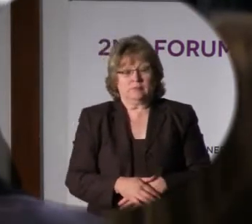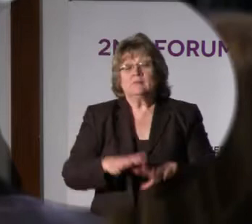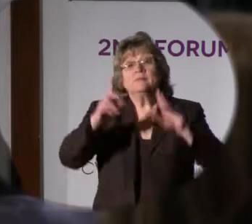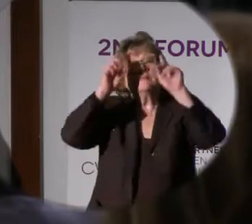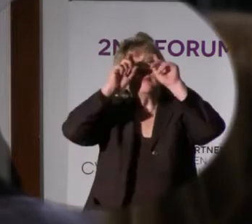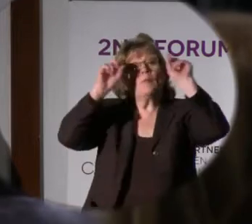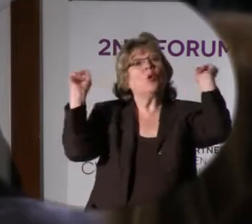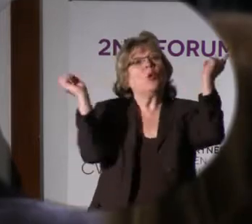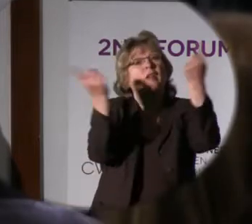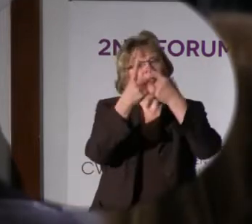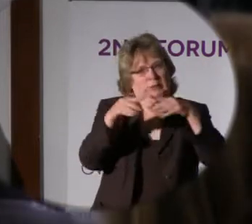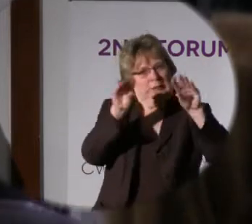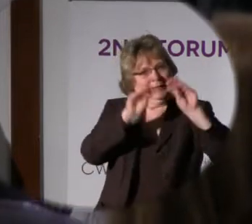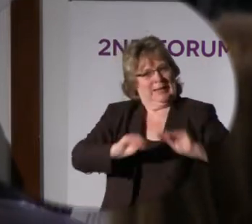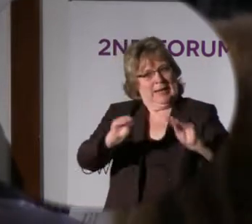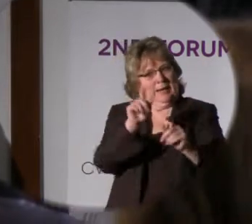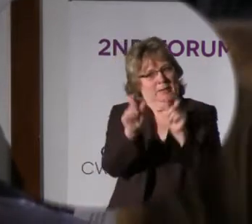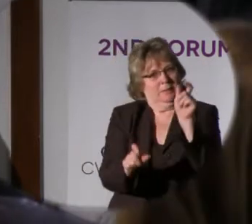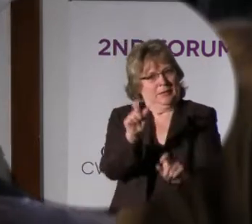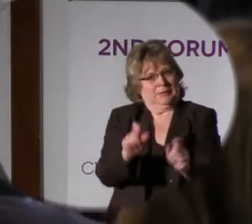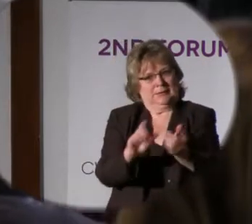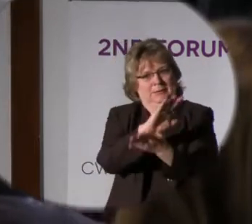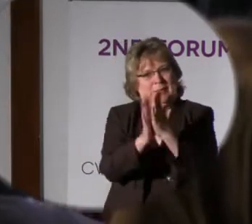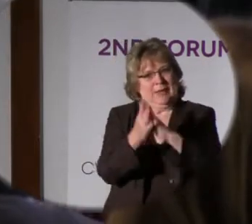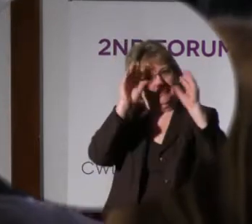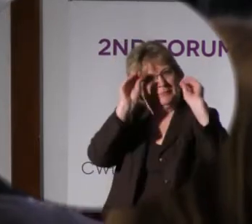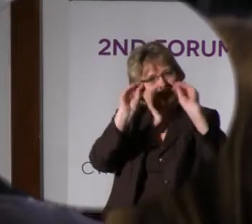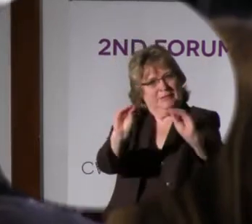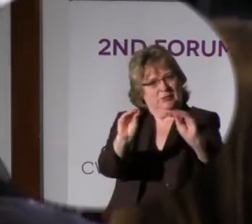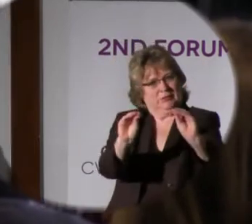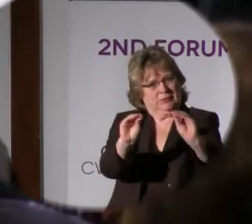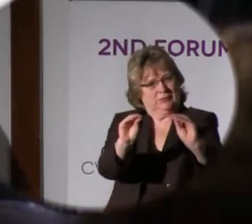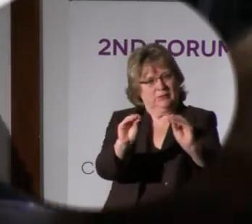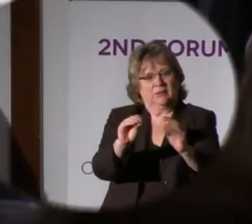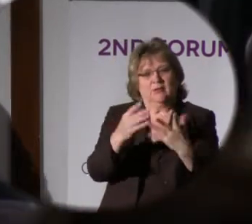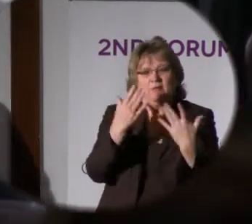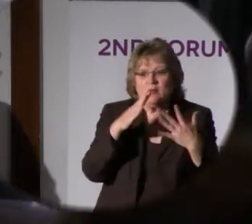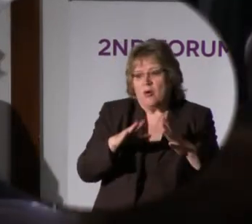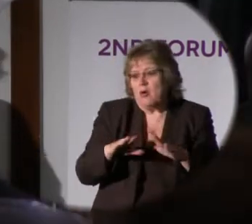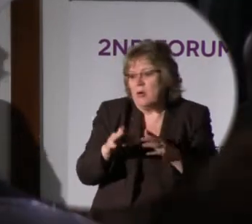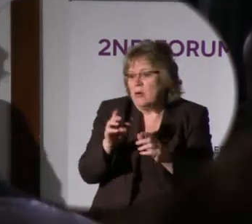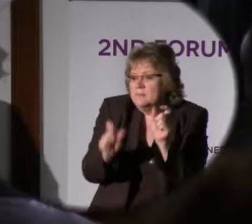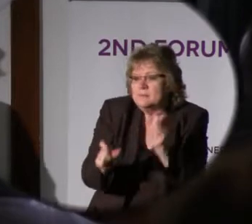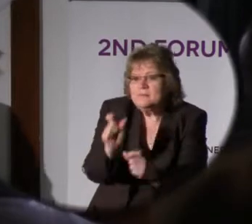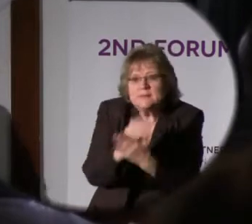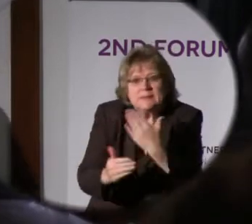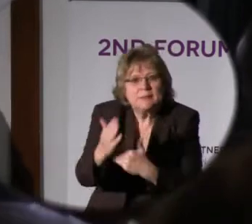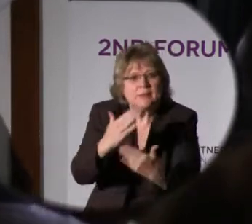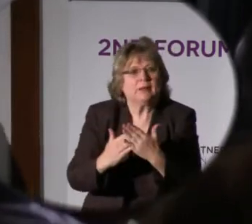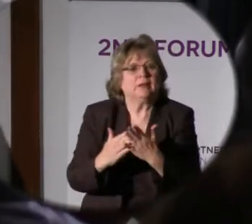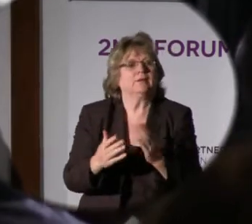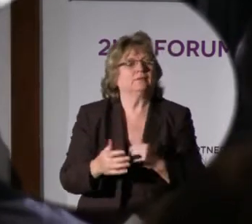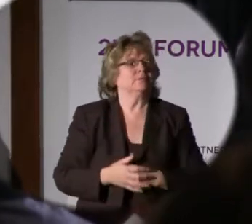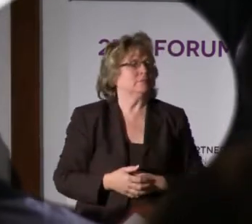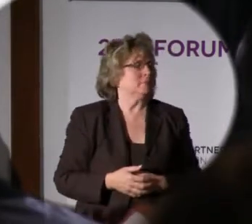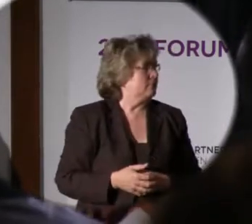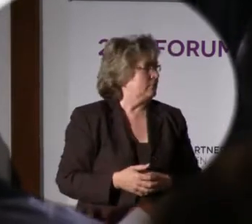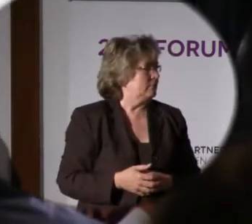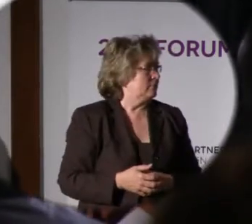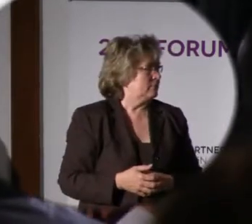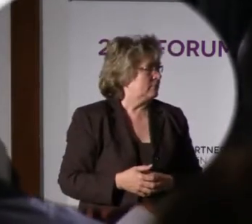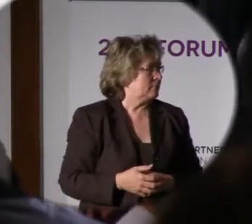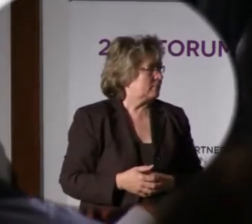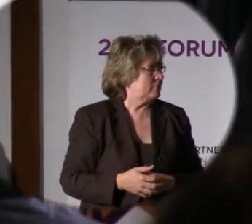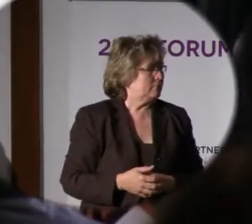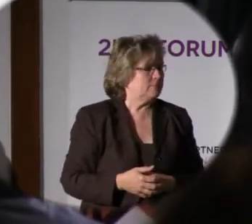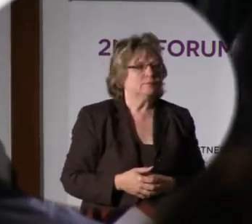Practices through enrollment in regular schools is also being practiced in Malawi. Her Excellency the President of the Republic